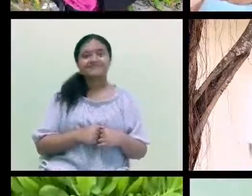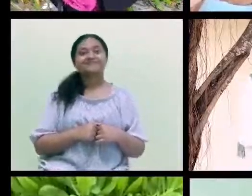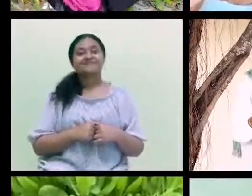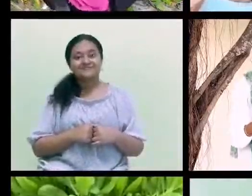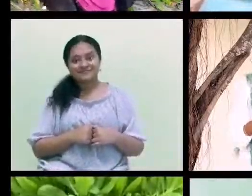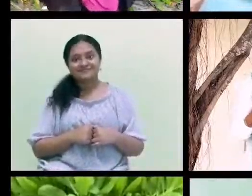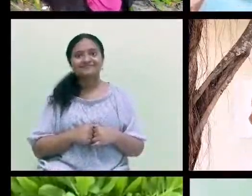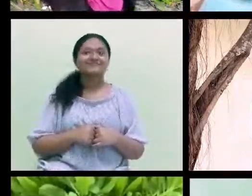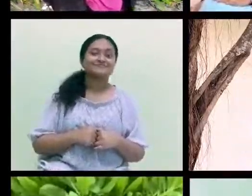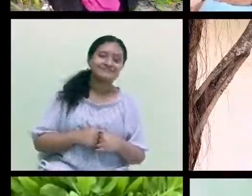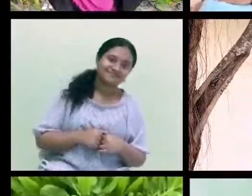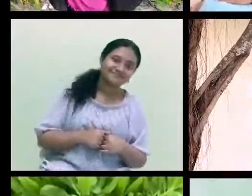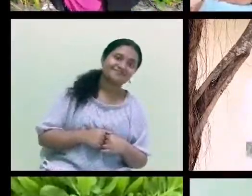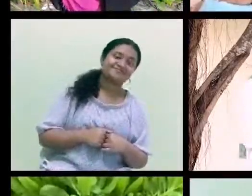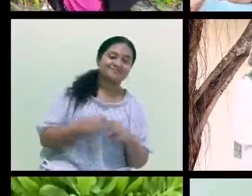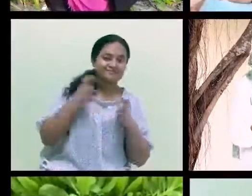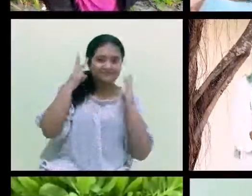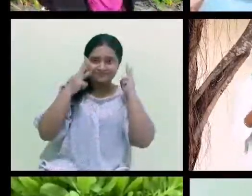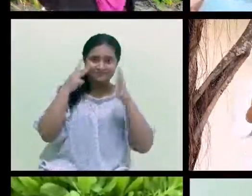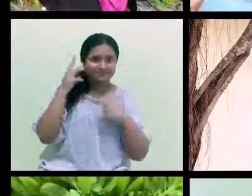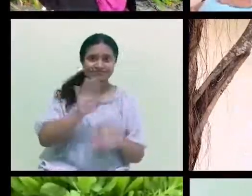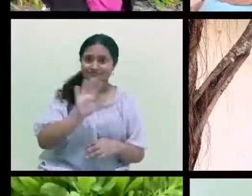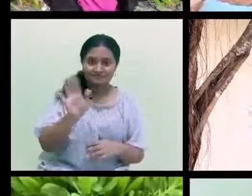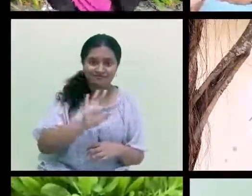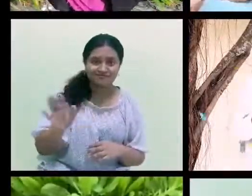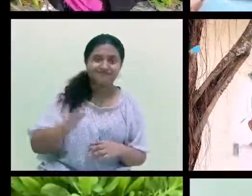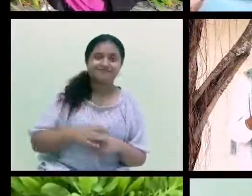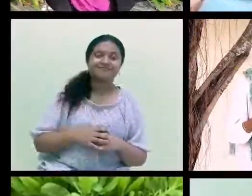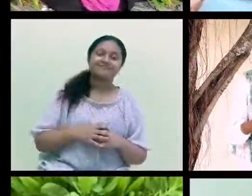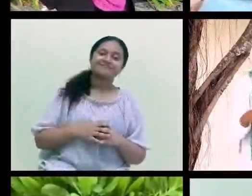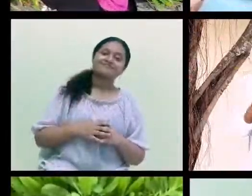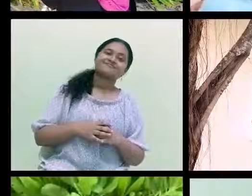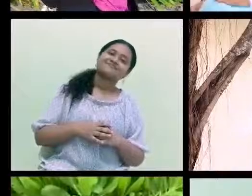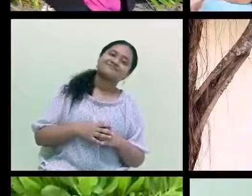When you worry you make it double. Don't worry,